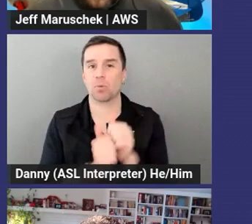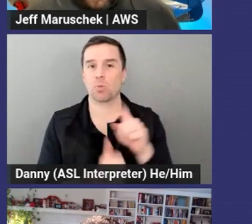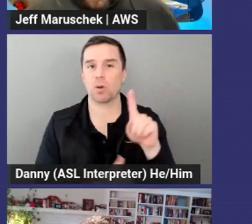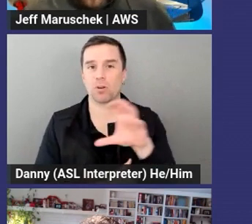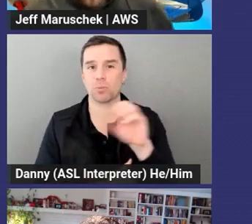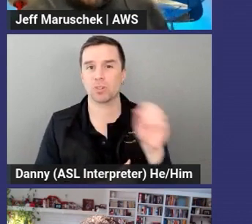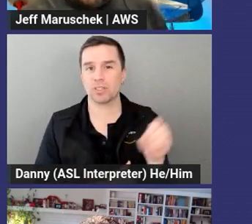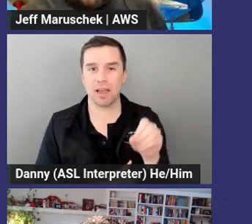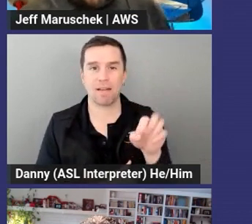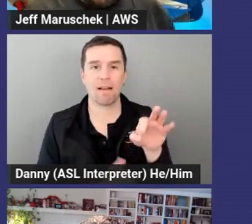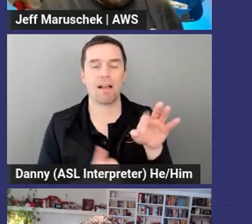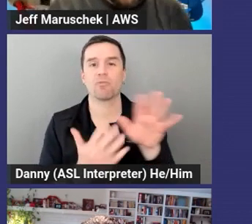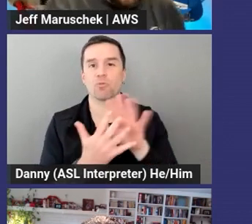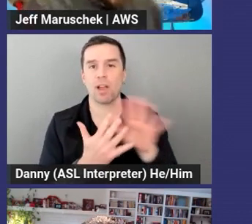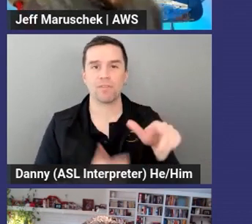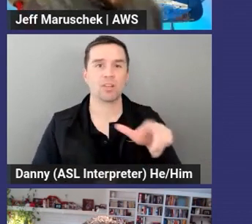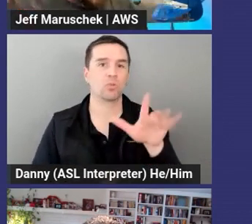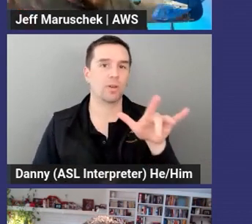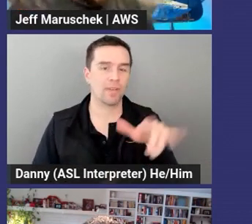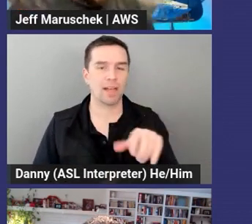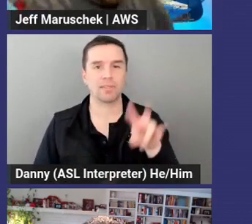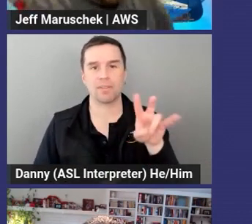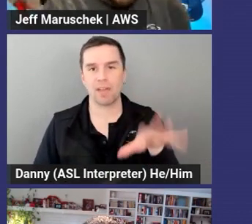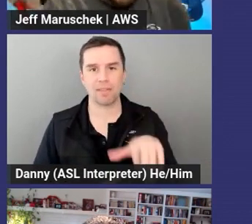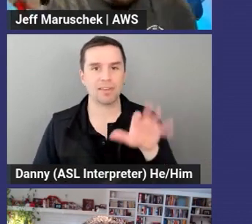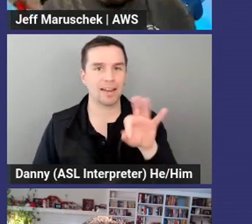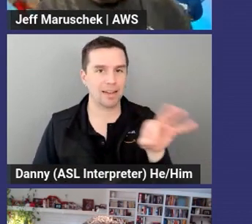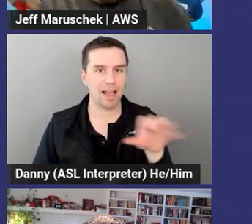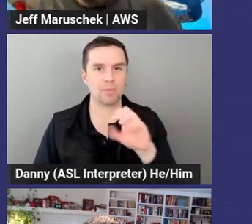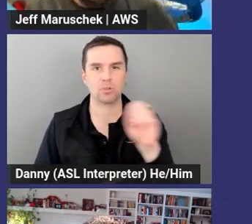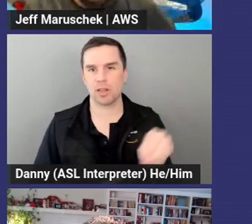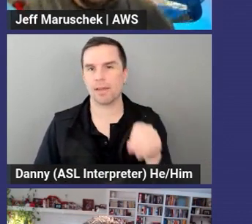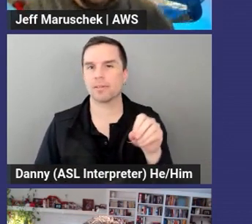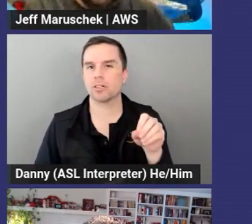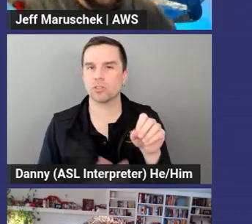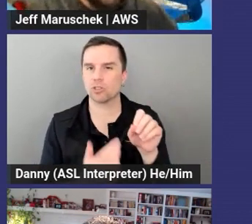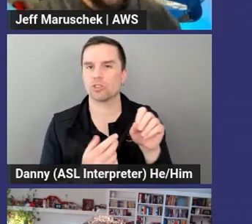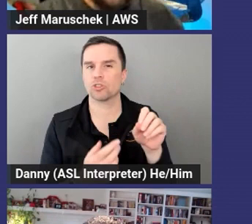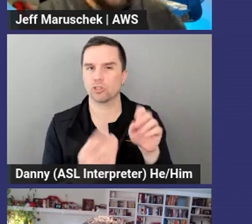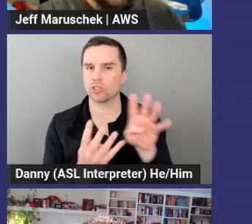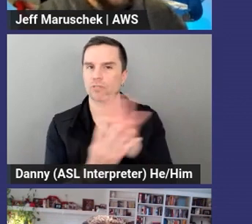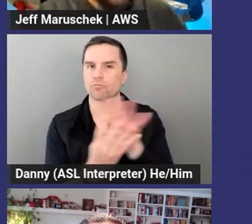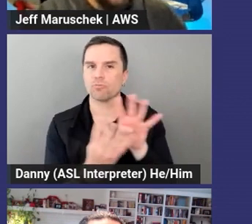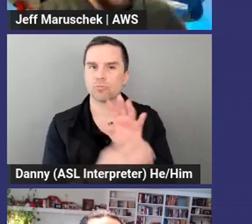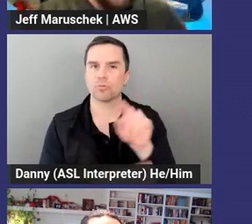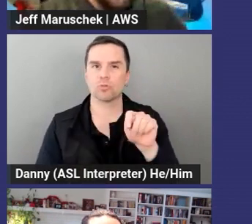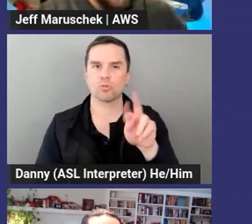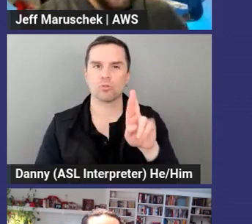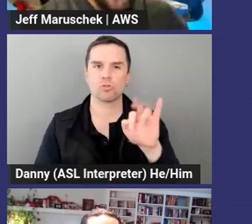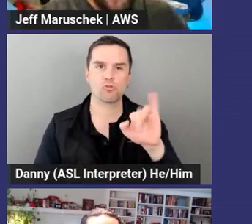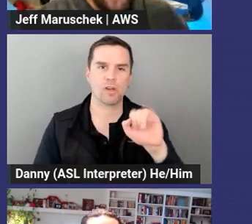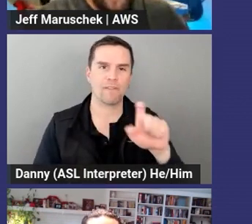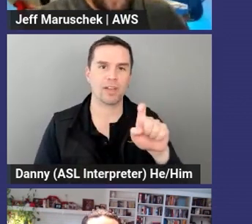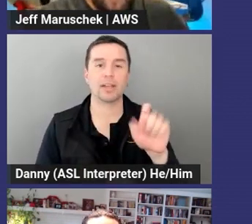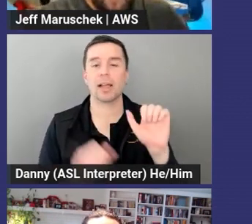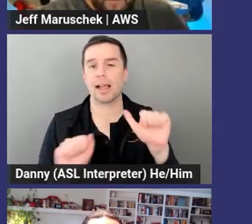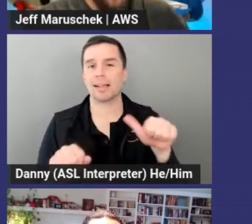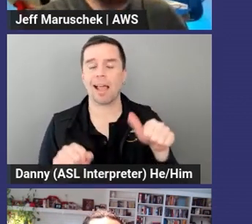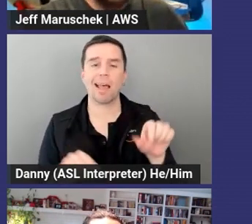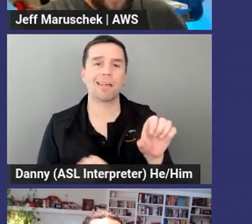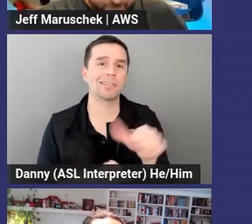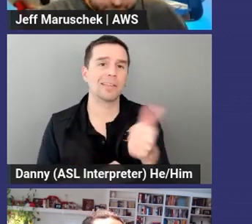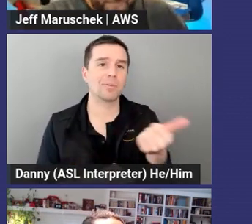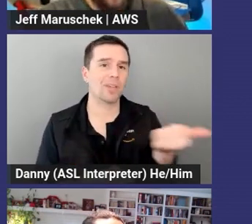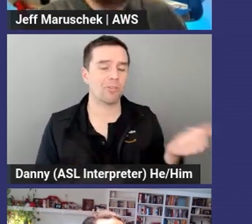75, 99% traffic. Just like with any other CloudWatch metric, I can come here, set up alarms, and I